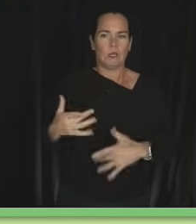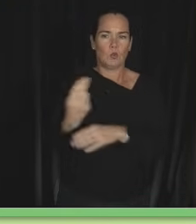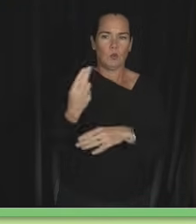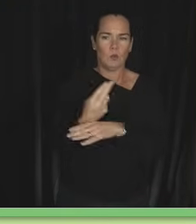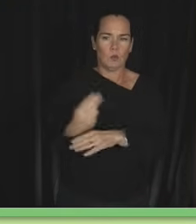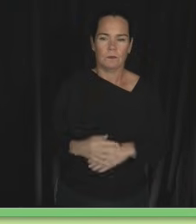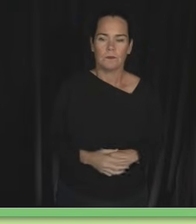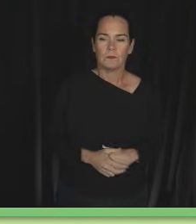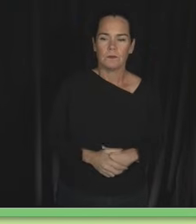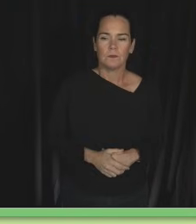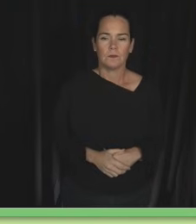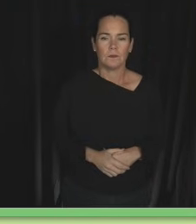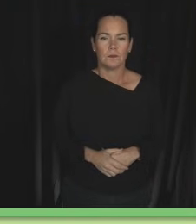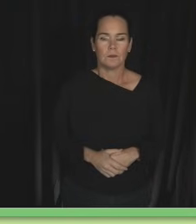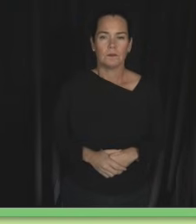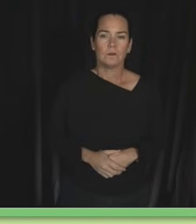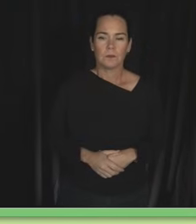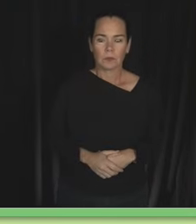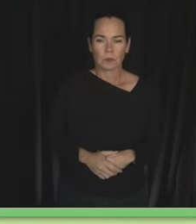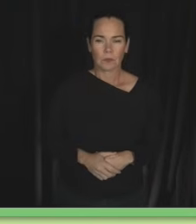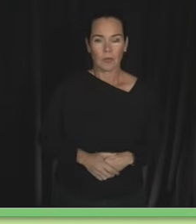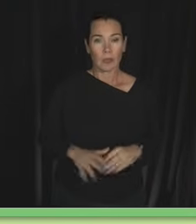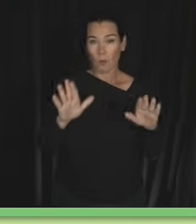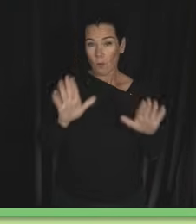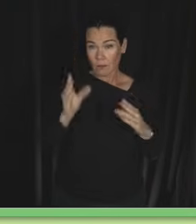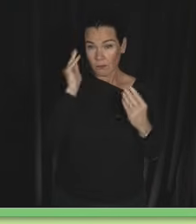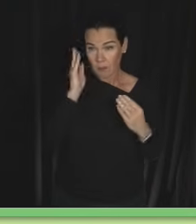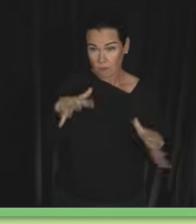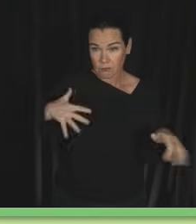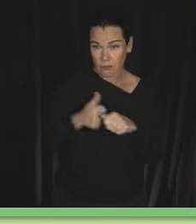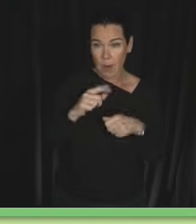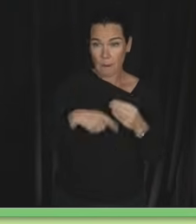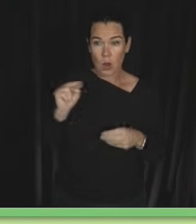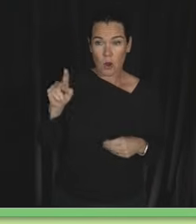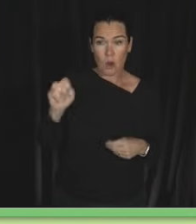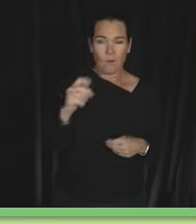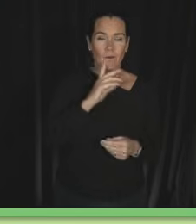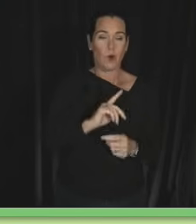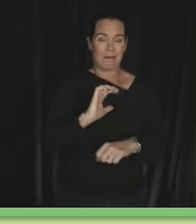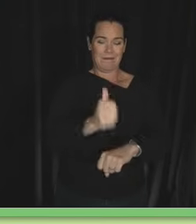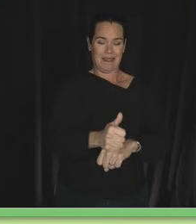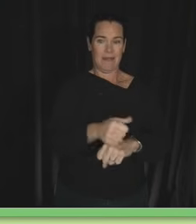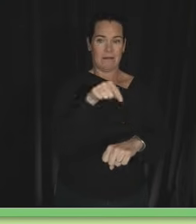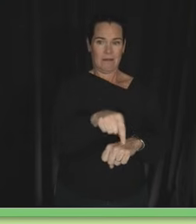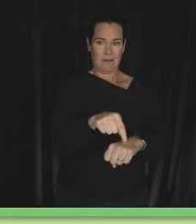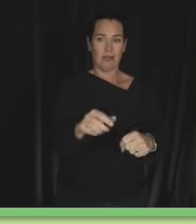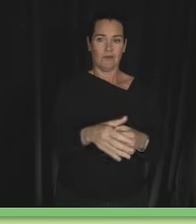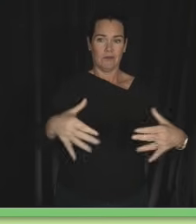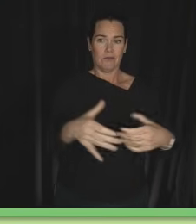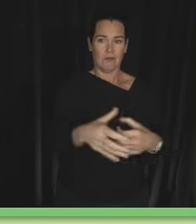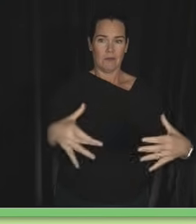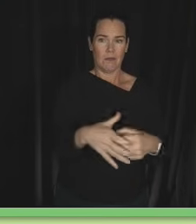Some amazing updates, especially in the node side, for in-place pod resizing makes Ray work much